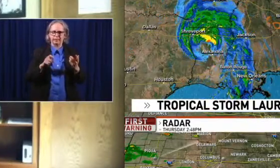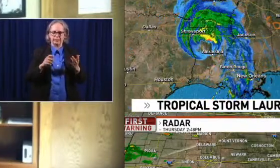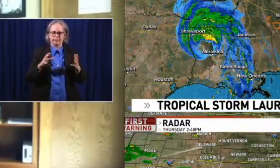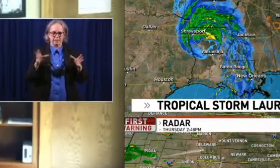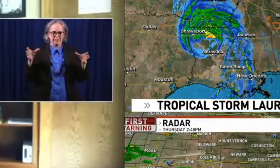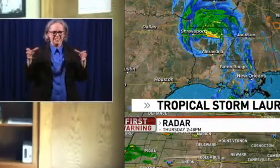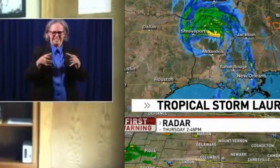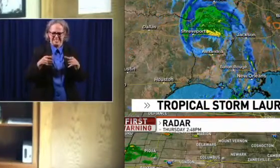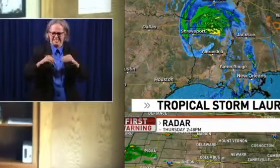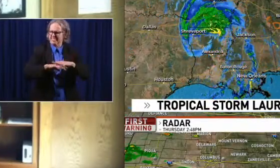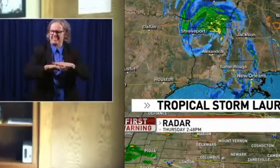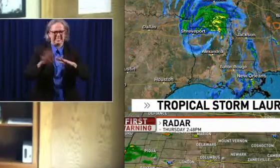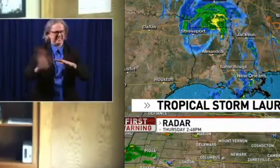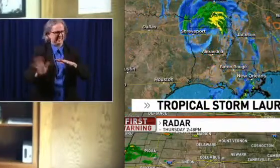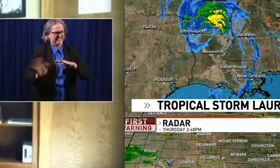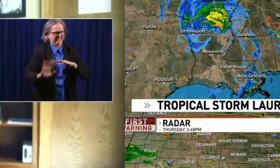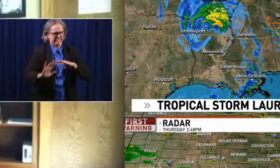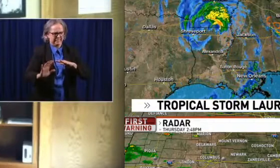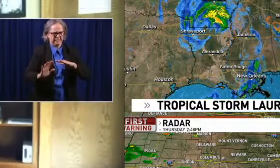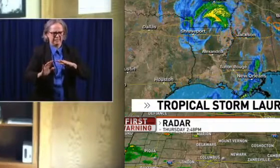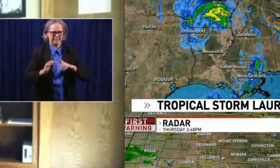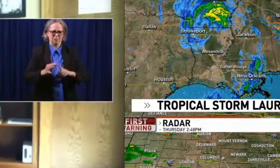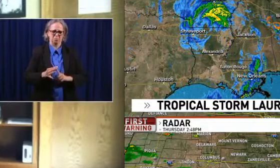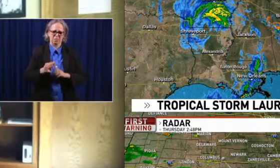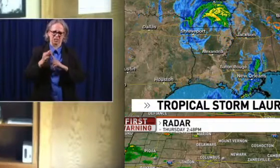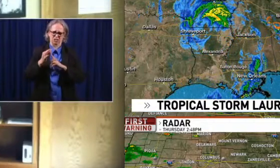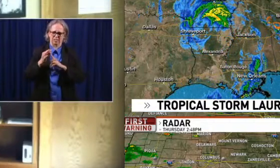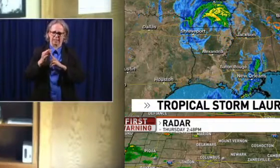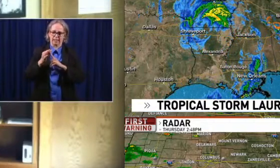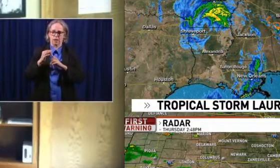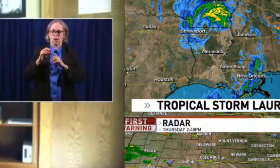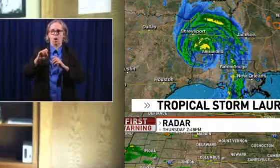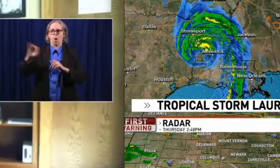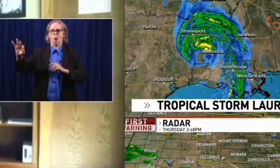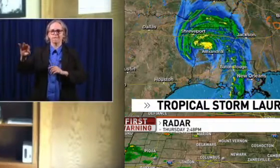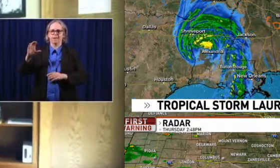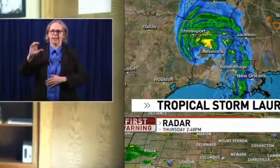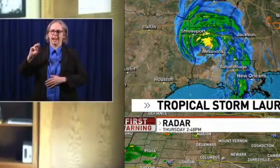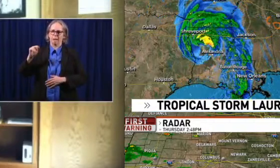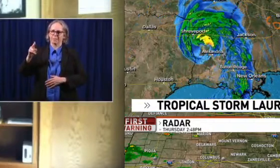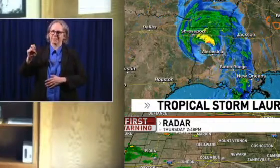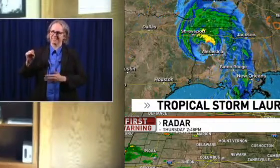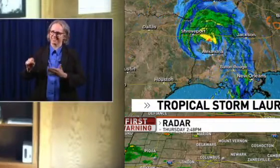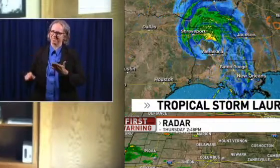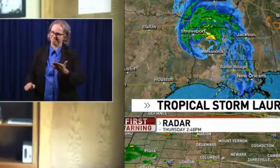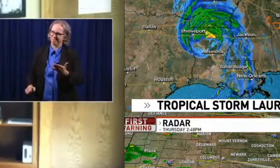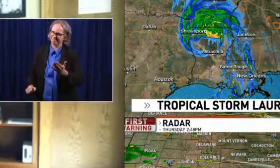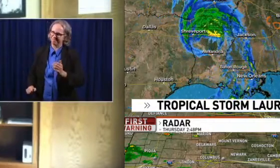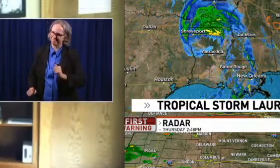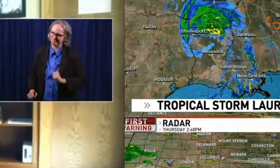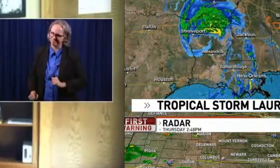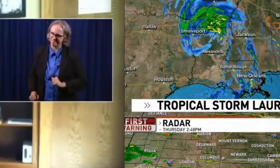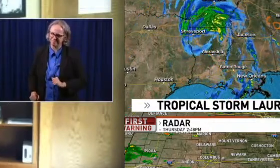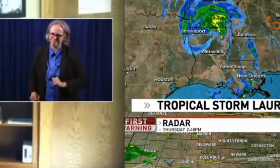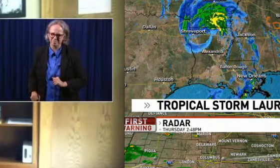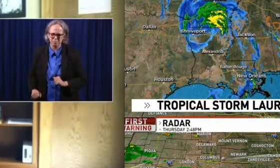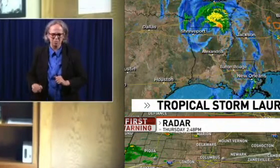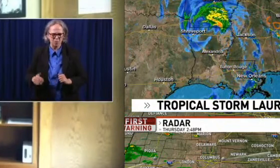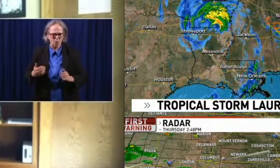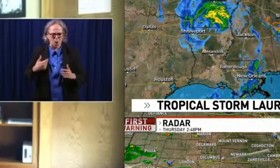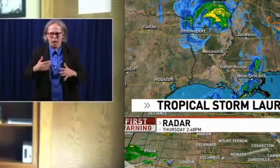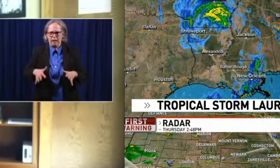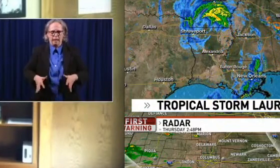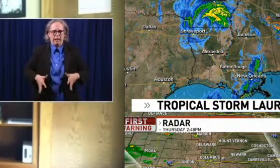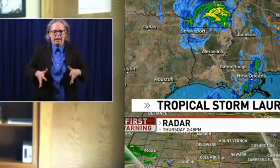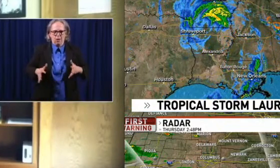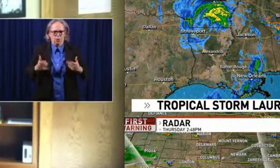gatherings, especially off campus, and where we're all anxious because we're social beings, to be